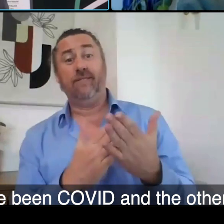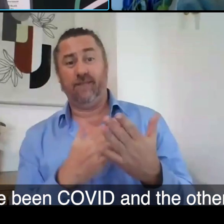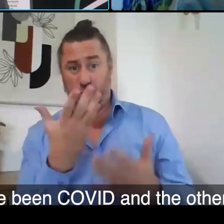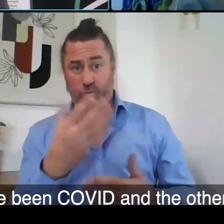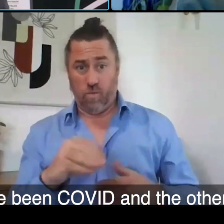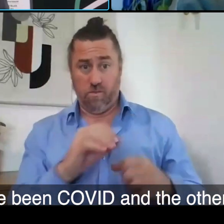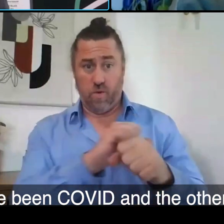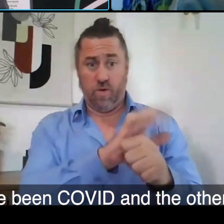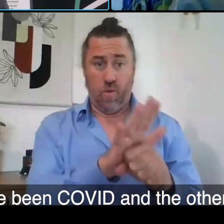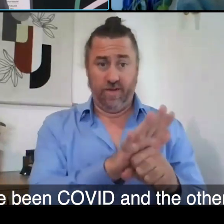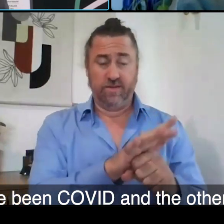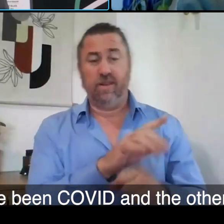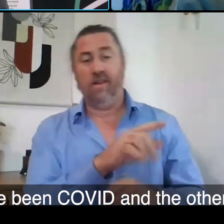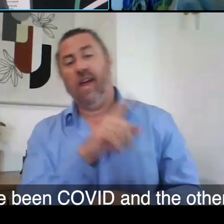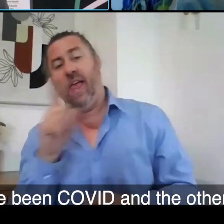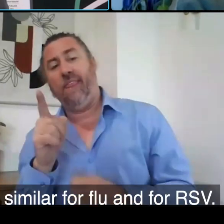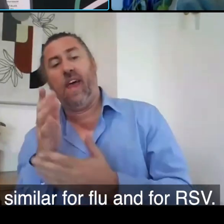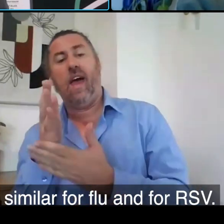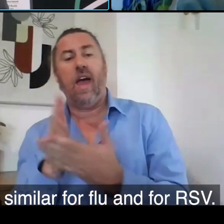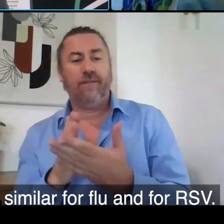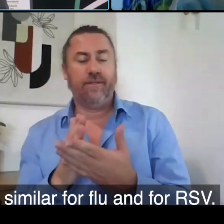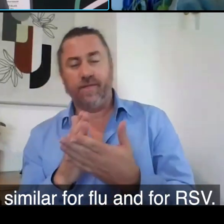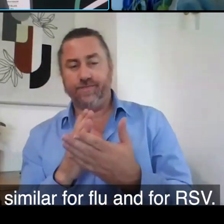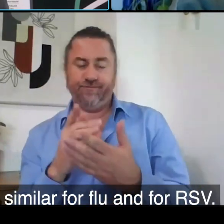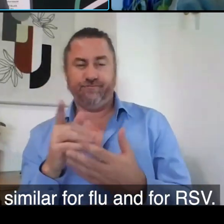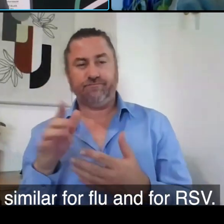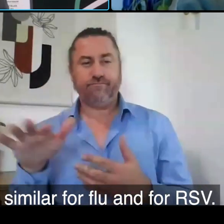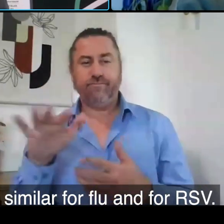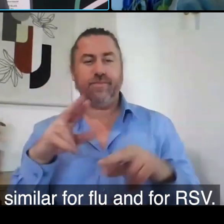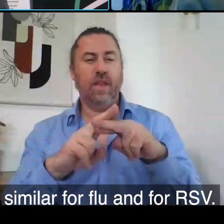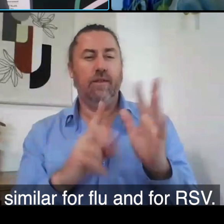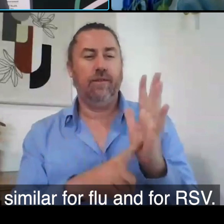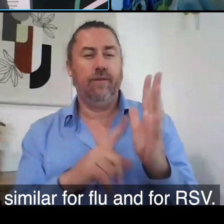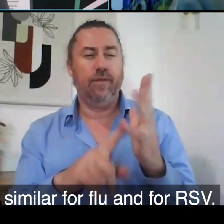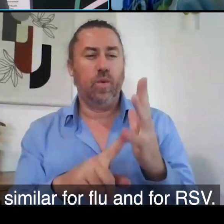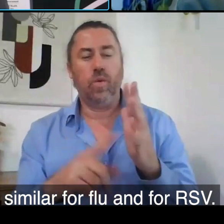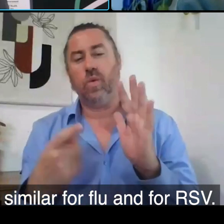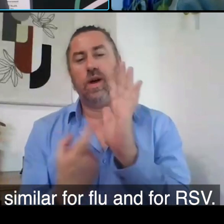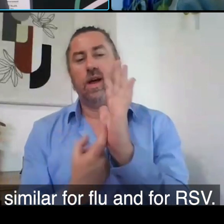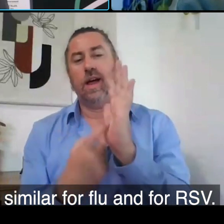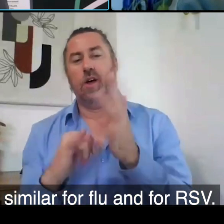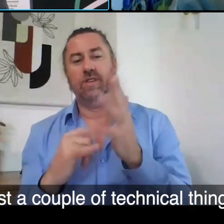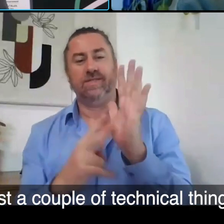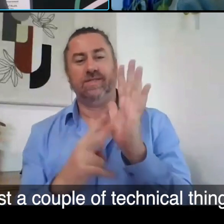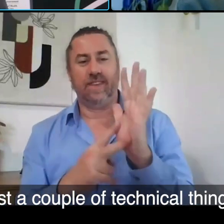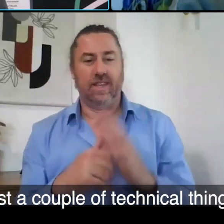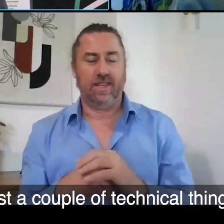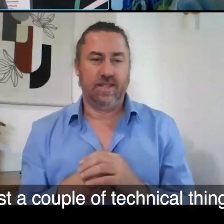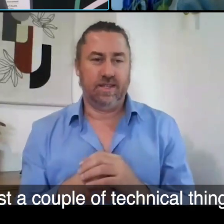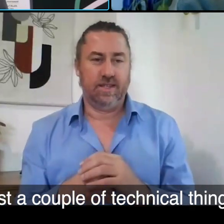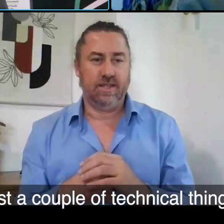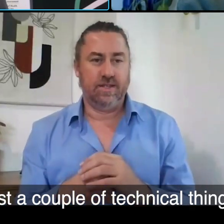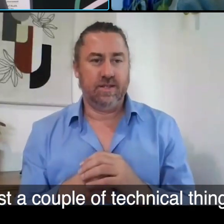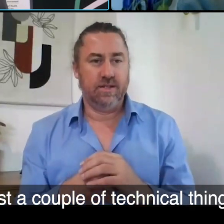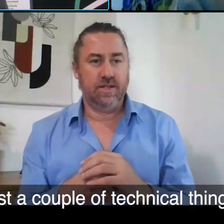the other half roughly similar for flu and for RSV. Just a